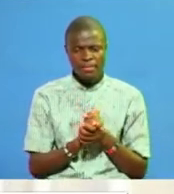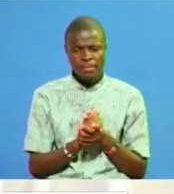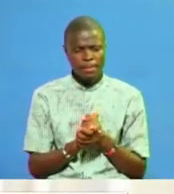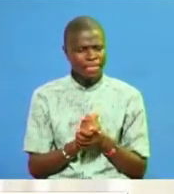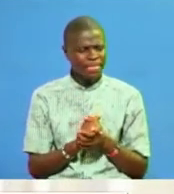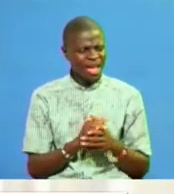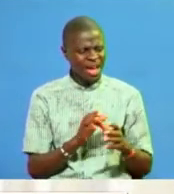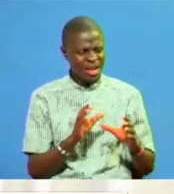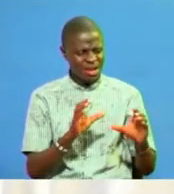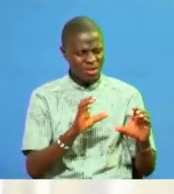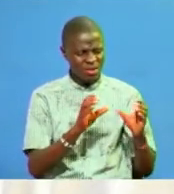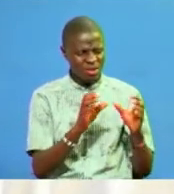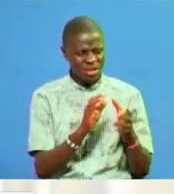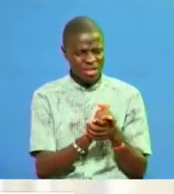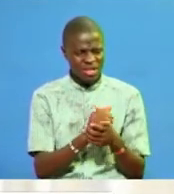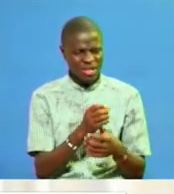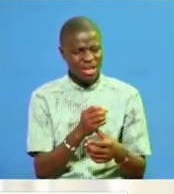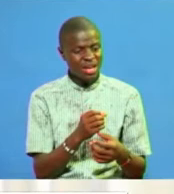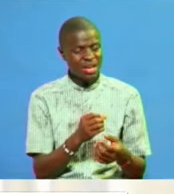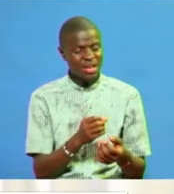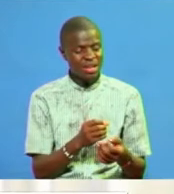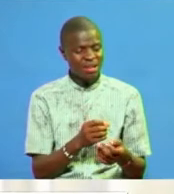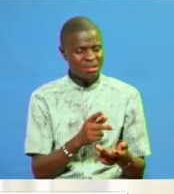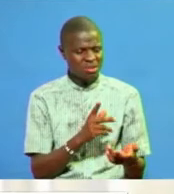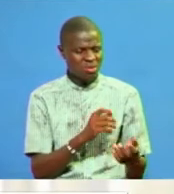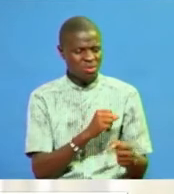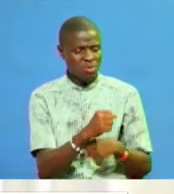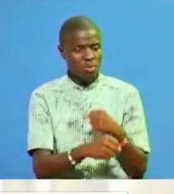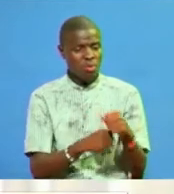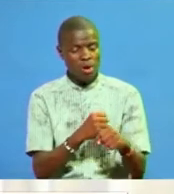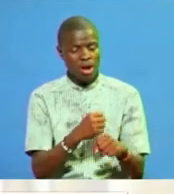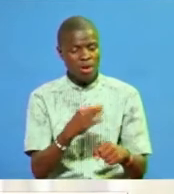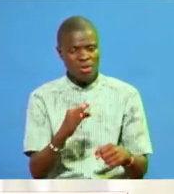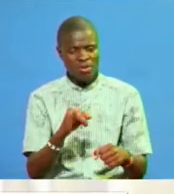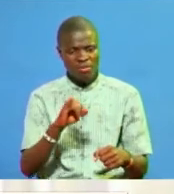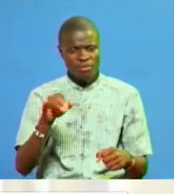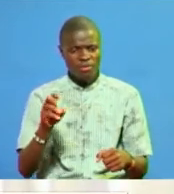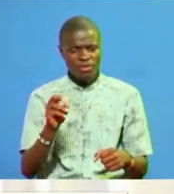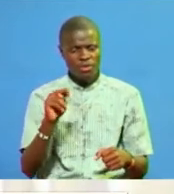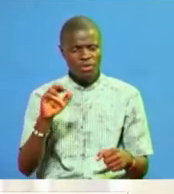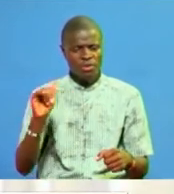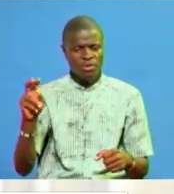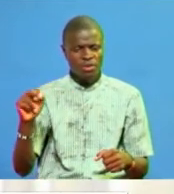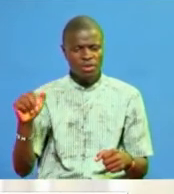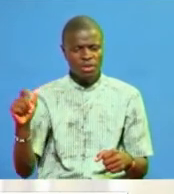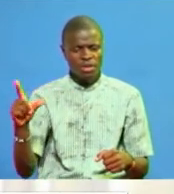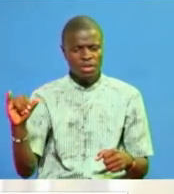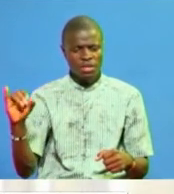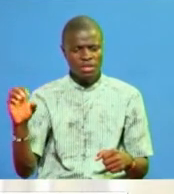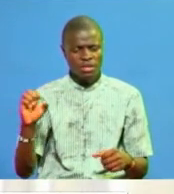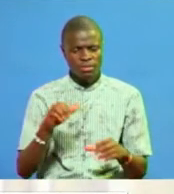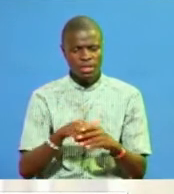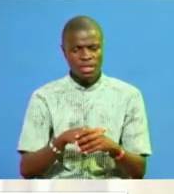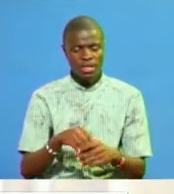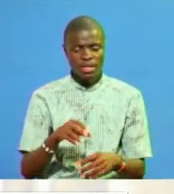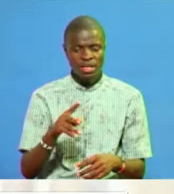conduct and practice of journalism as enshrined in the Media Council Act